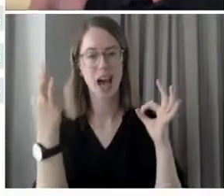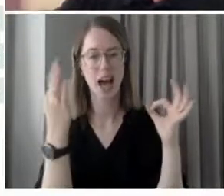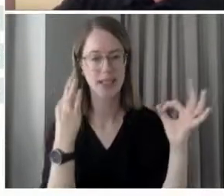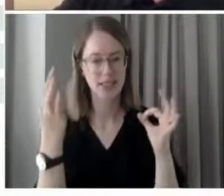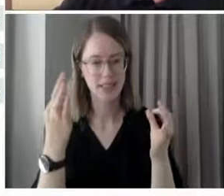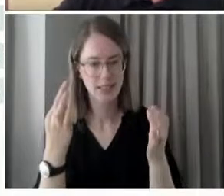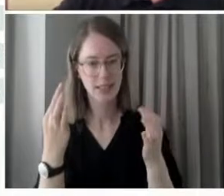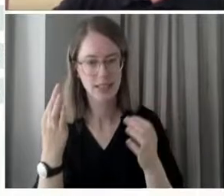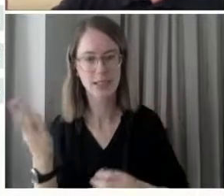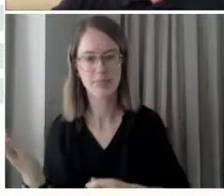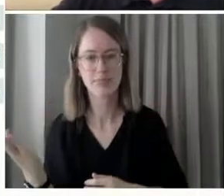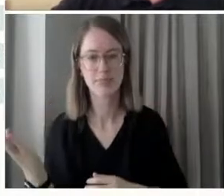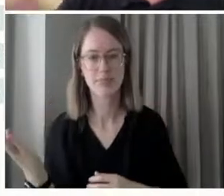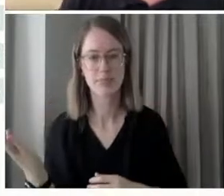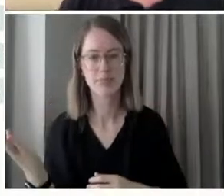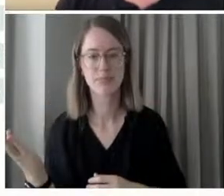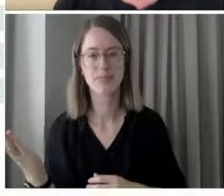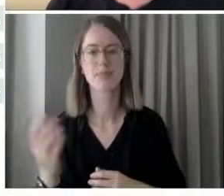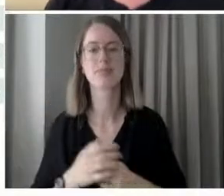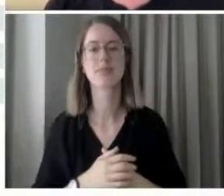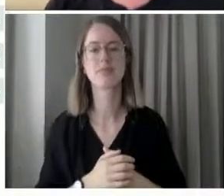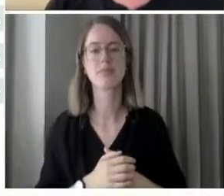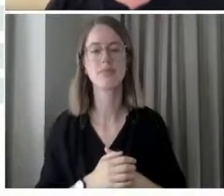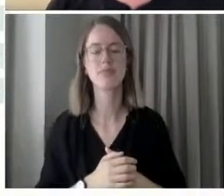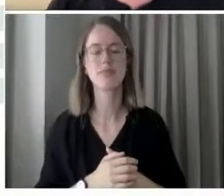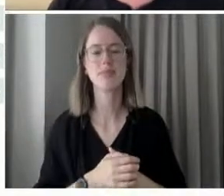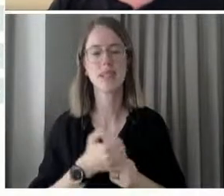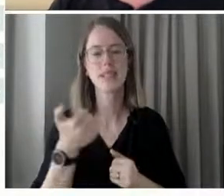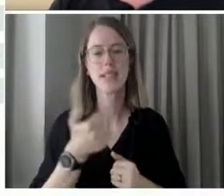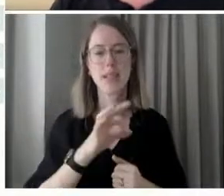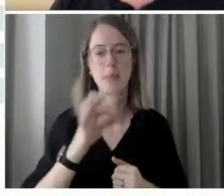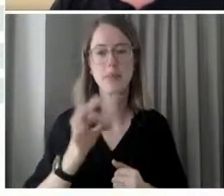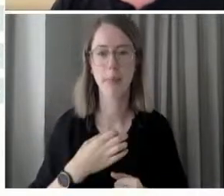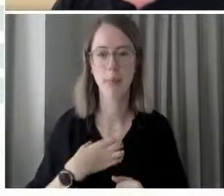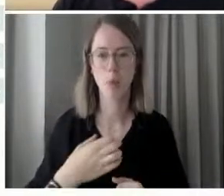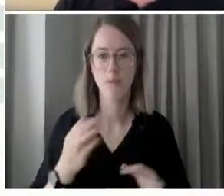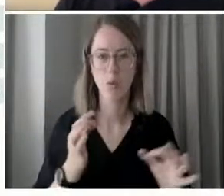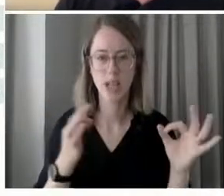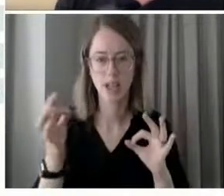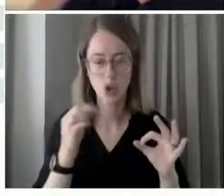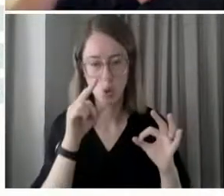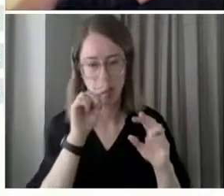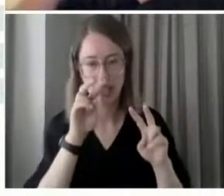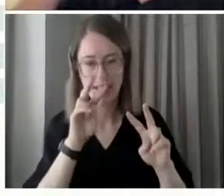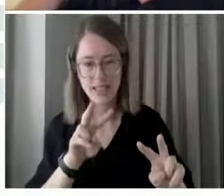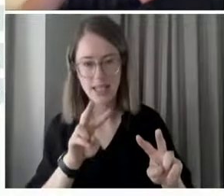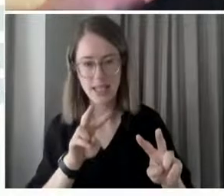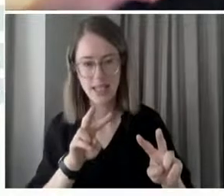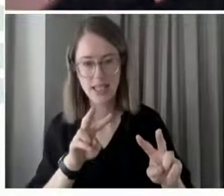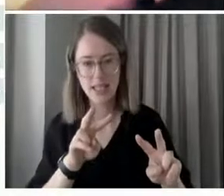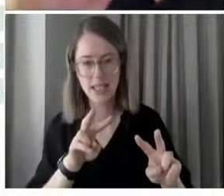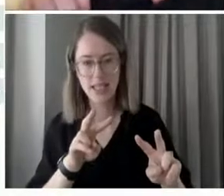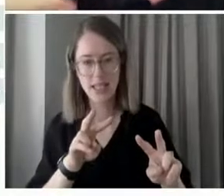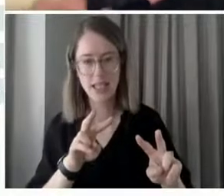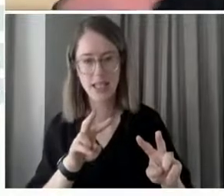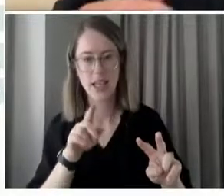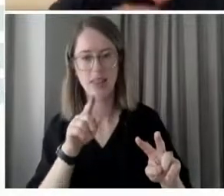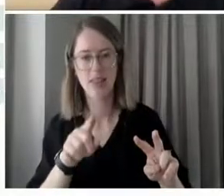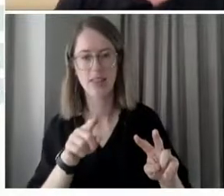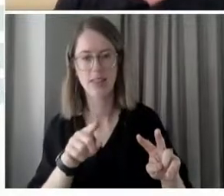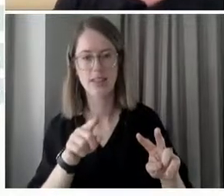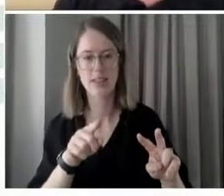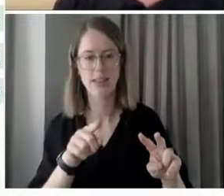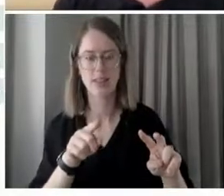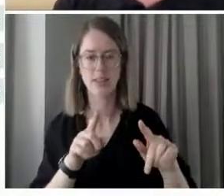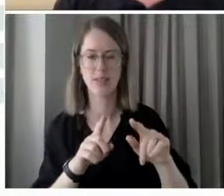was 16% more likely for dance. You'll see on the left-hand side, this little graphic equalizer. On the